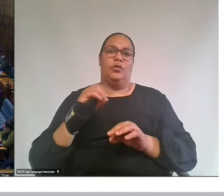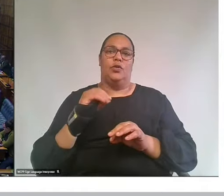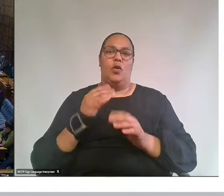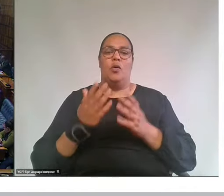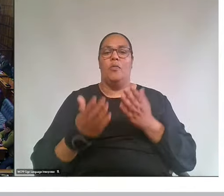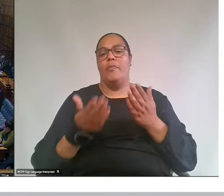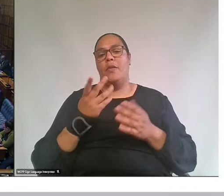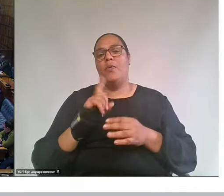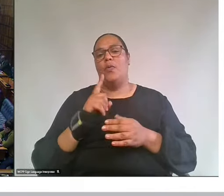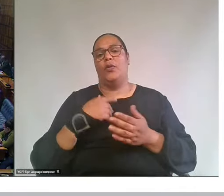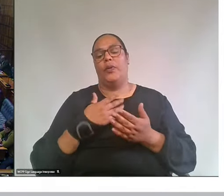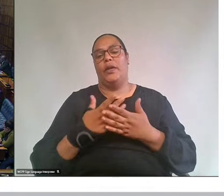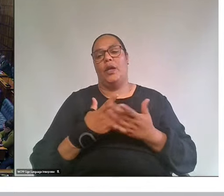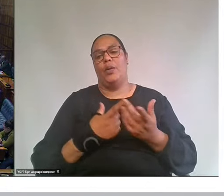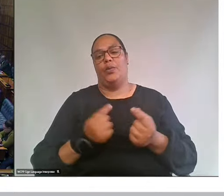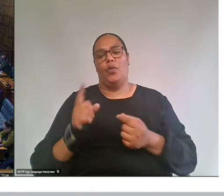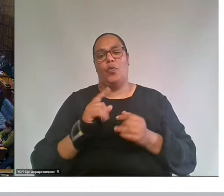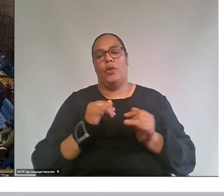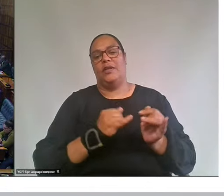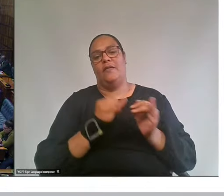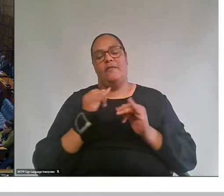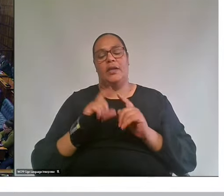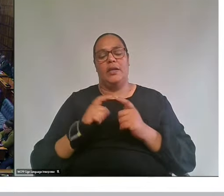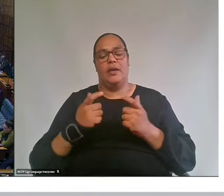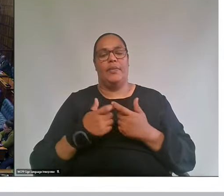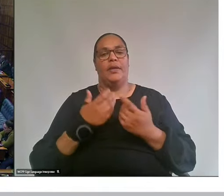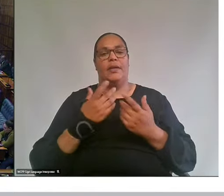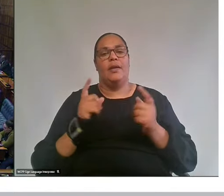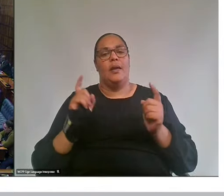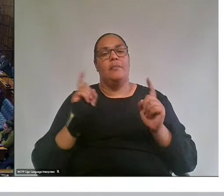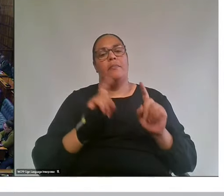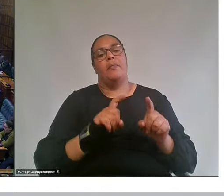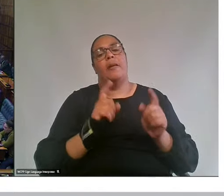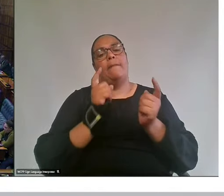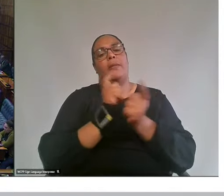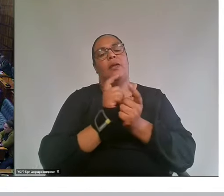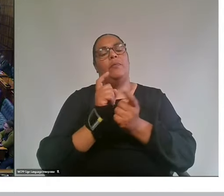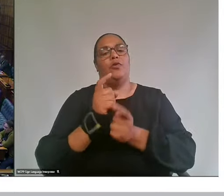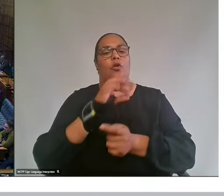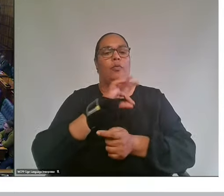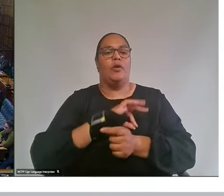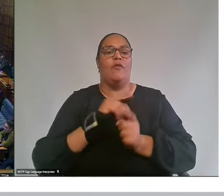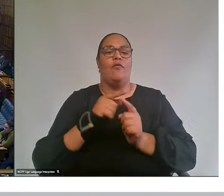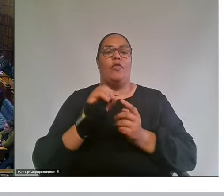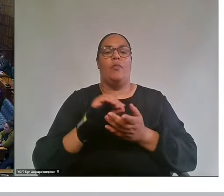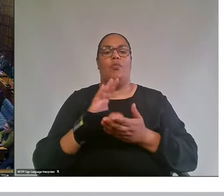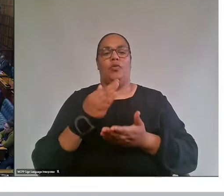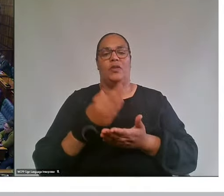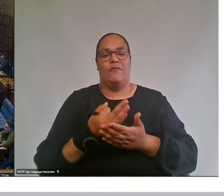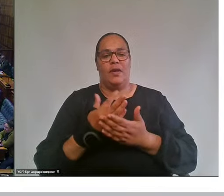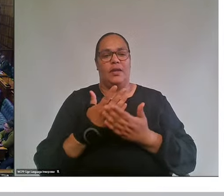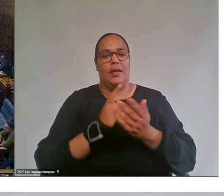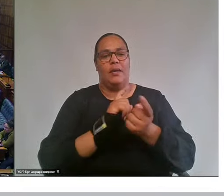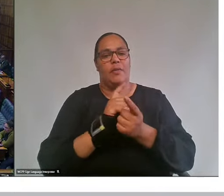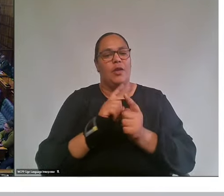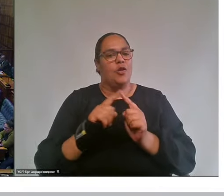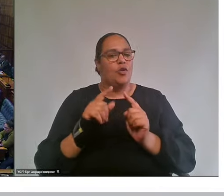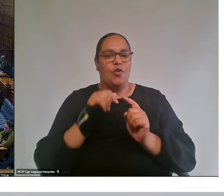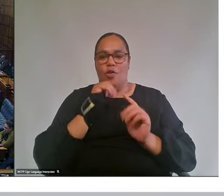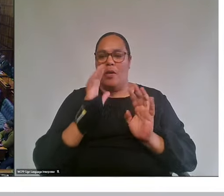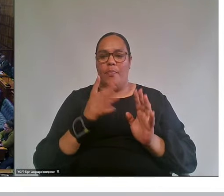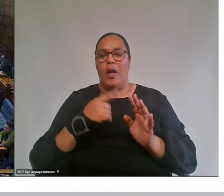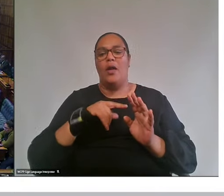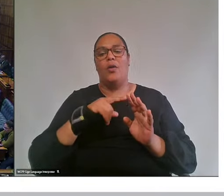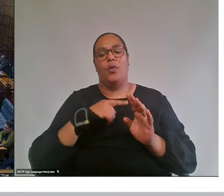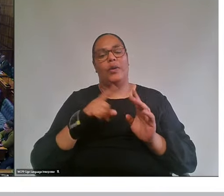maybe what we could do is invite the committee to come and meet some of the beneficiaries of the smme booster fund and it's not only that we also